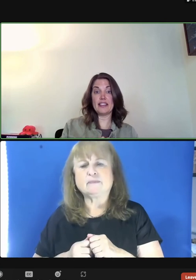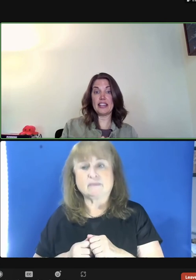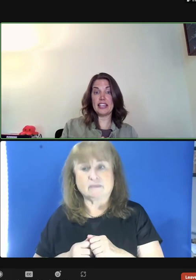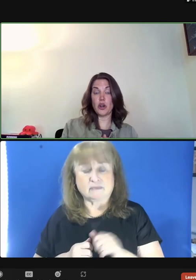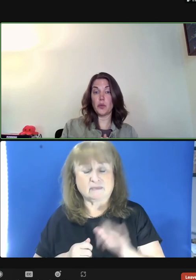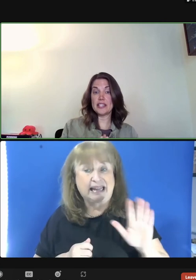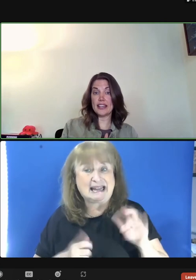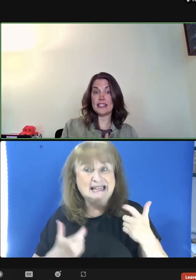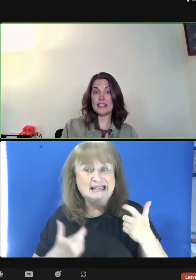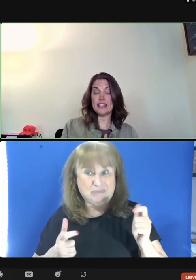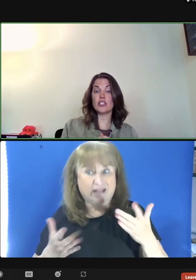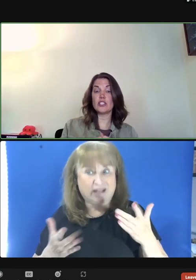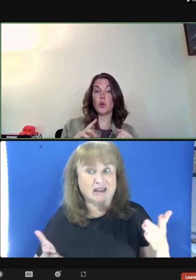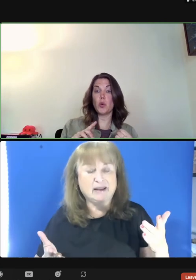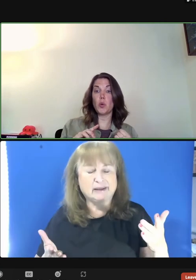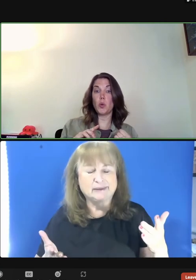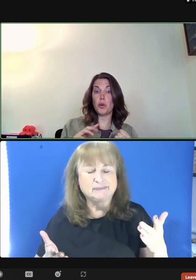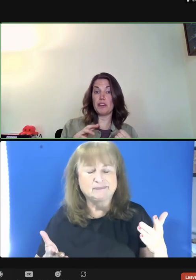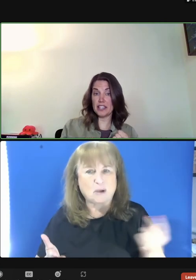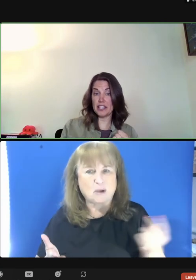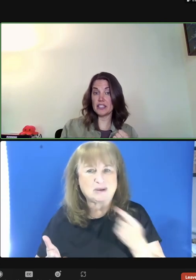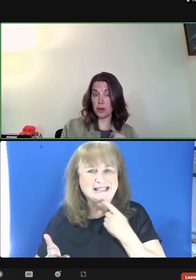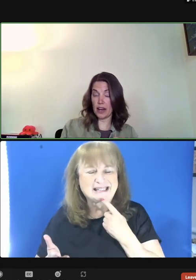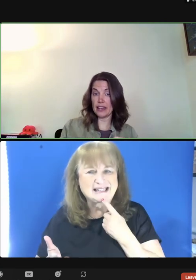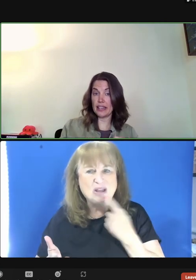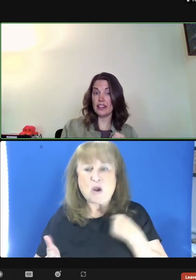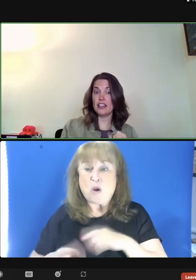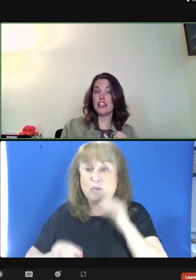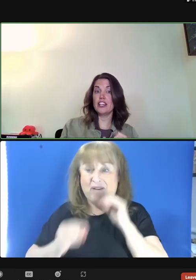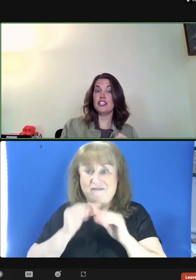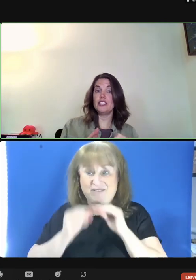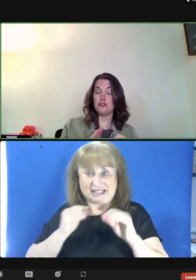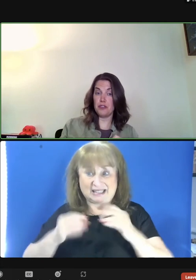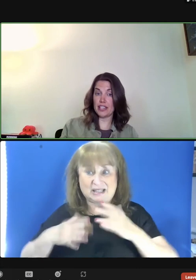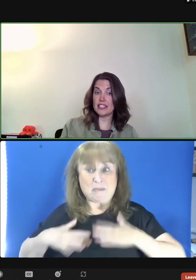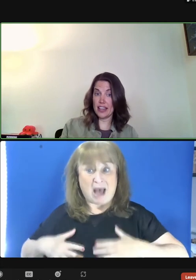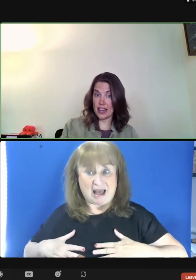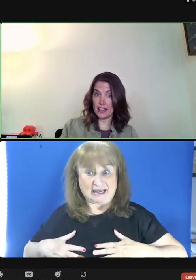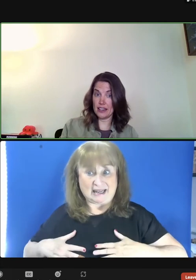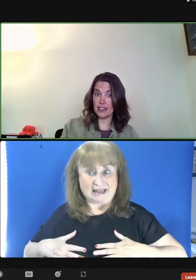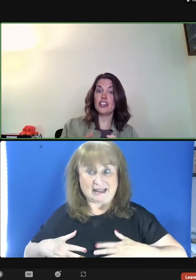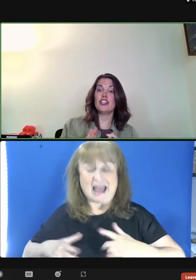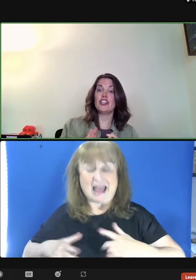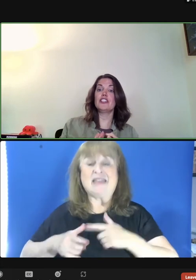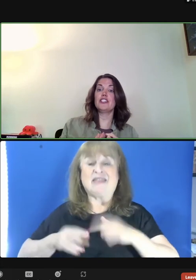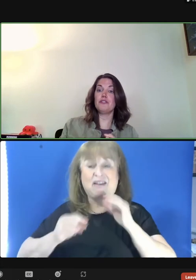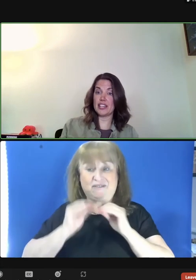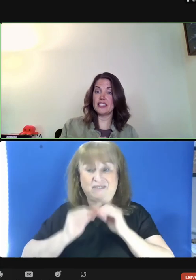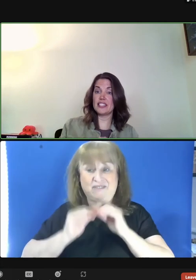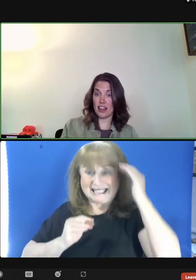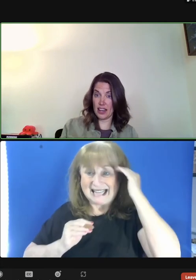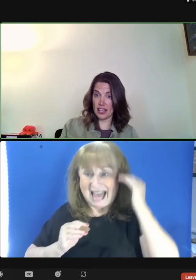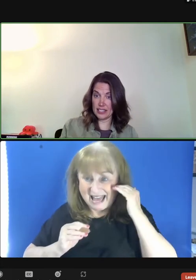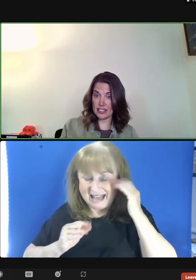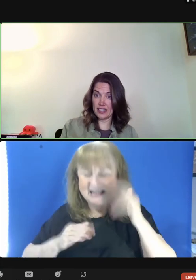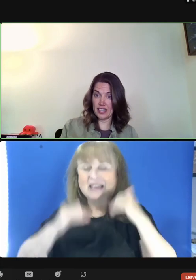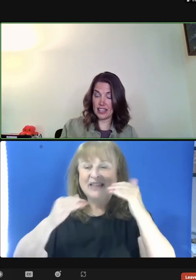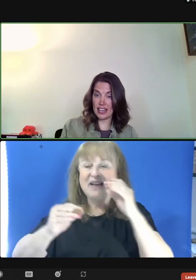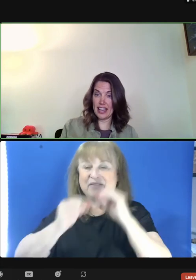His big thing that he always says is, we fix the body to fix the head to fix